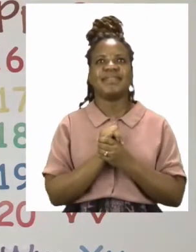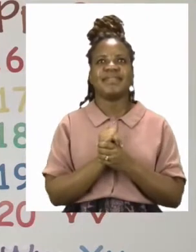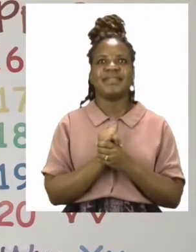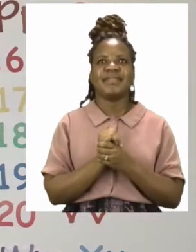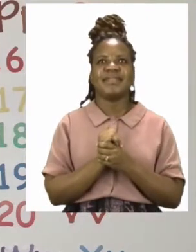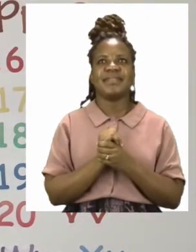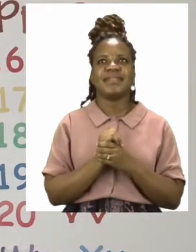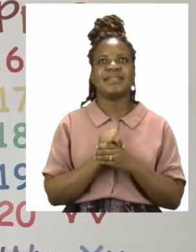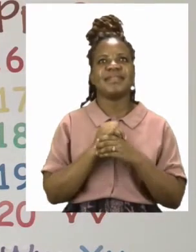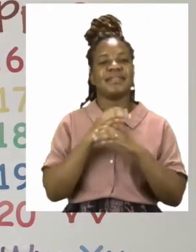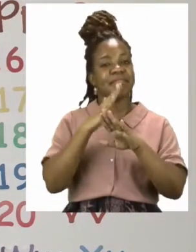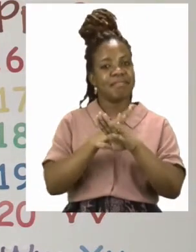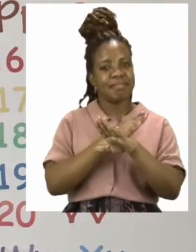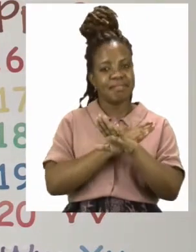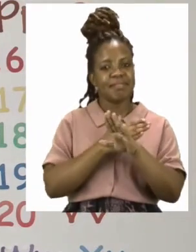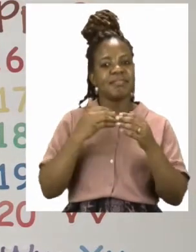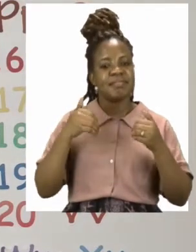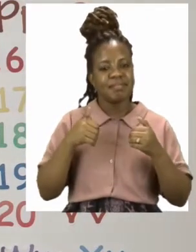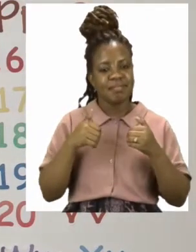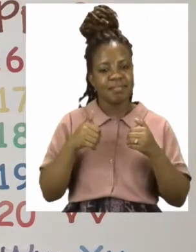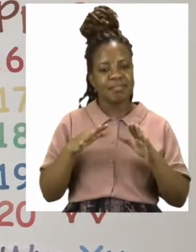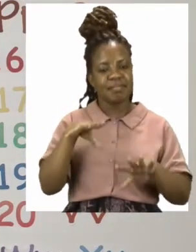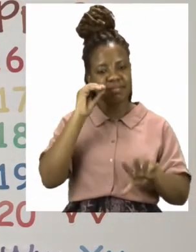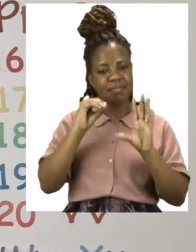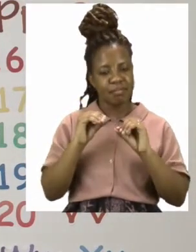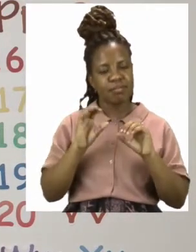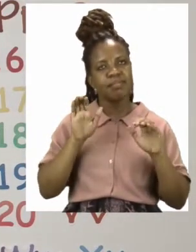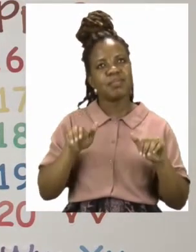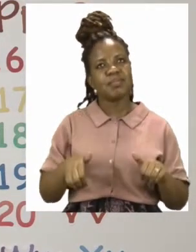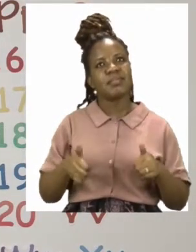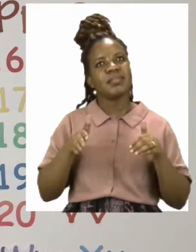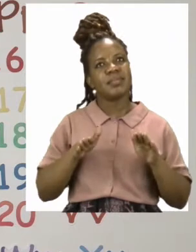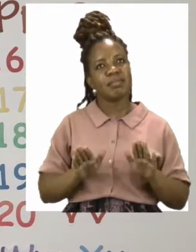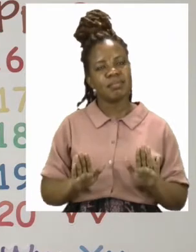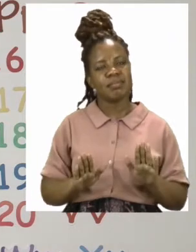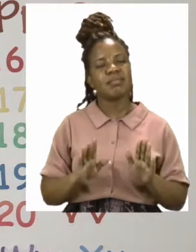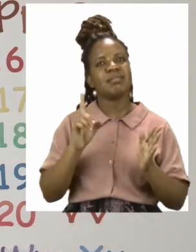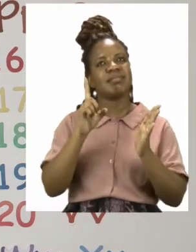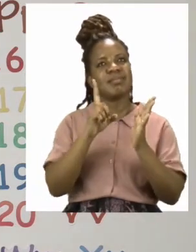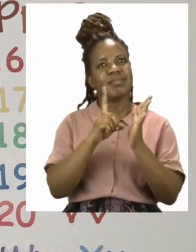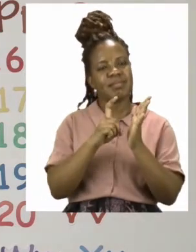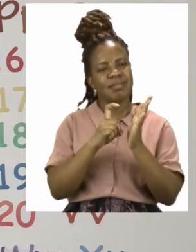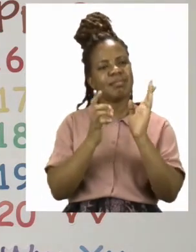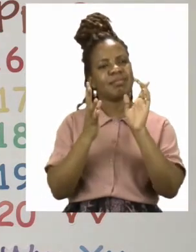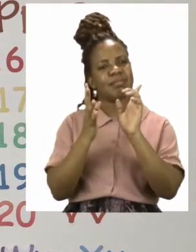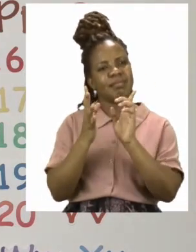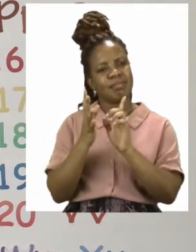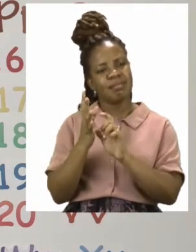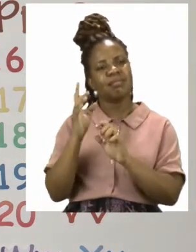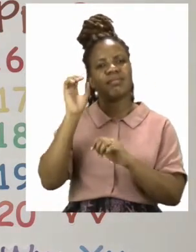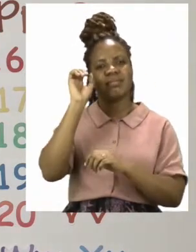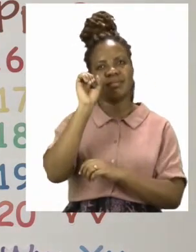our online platforms, MyZone and Zacky Facebook pages, and in addition,